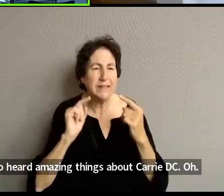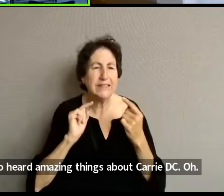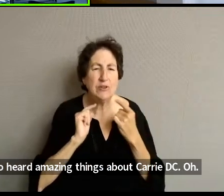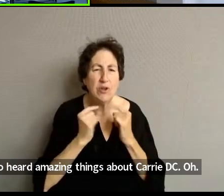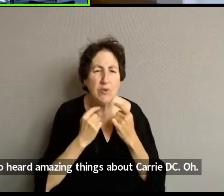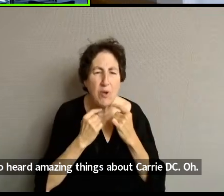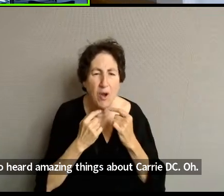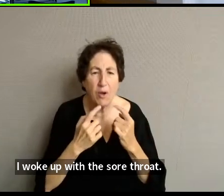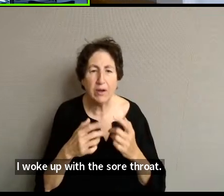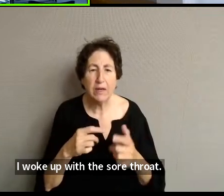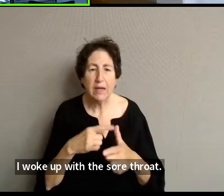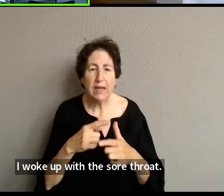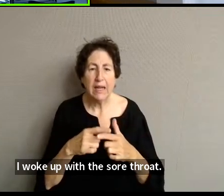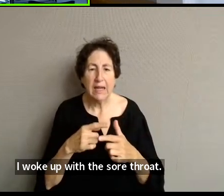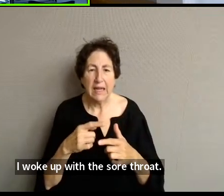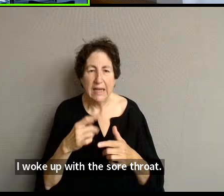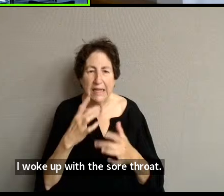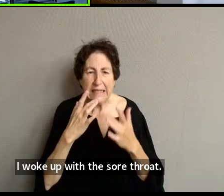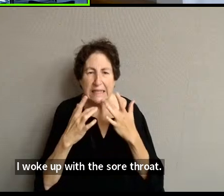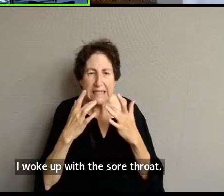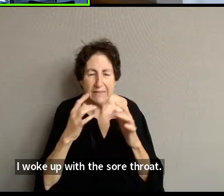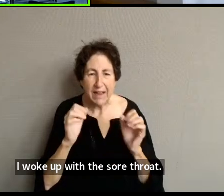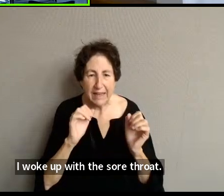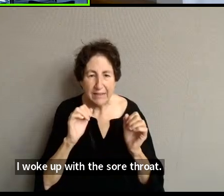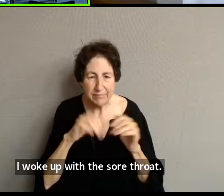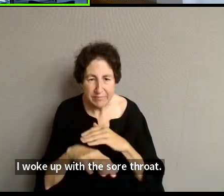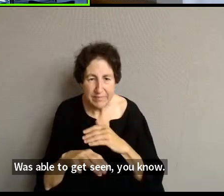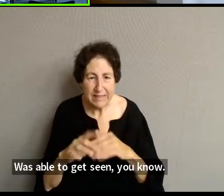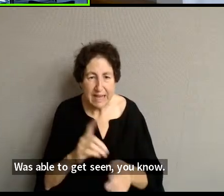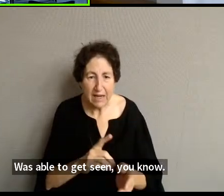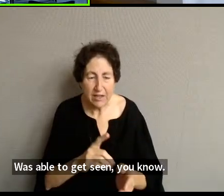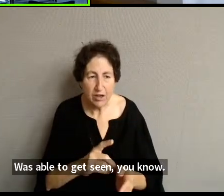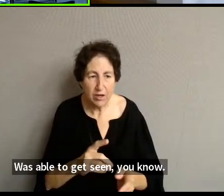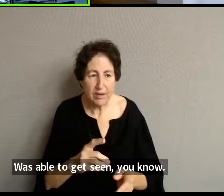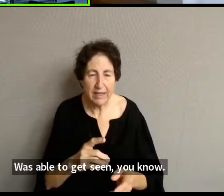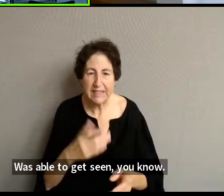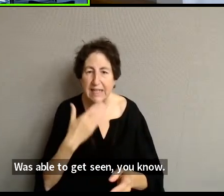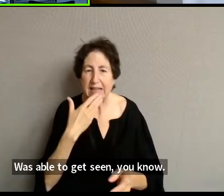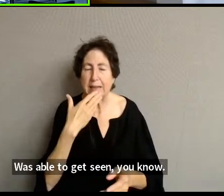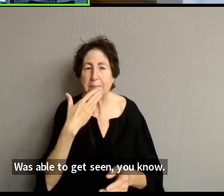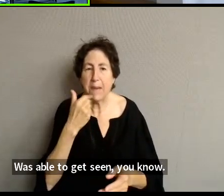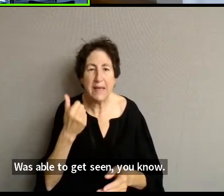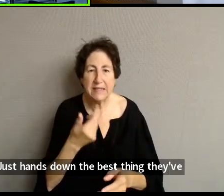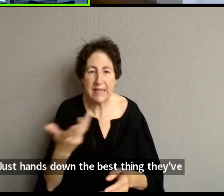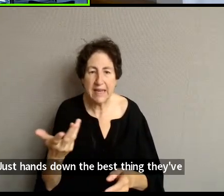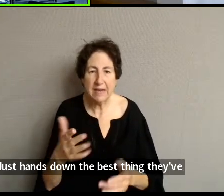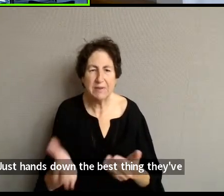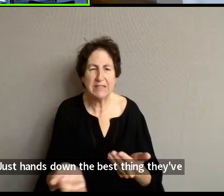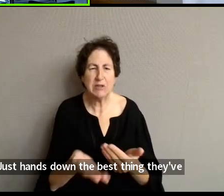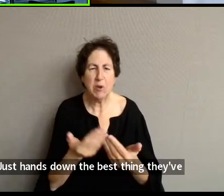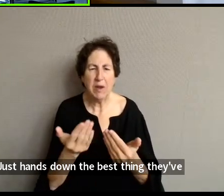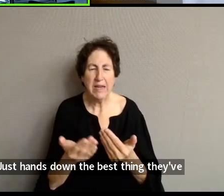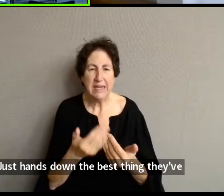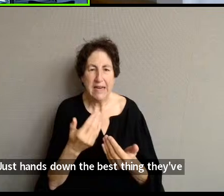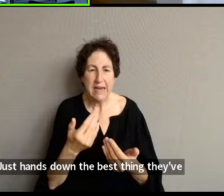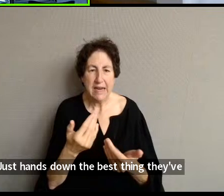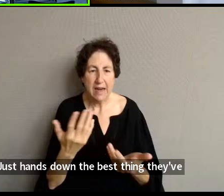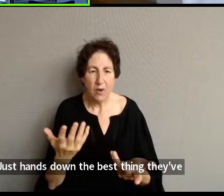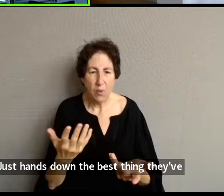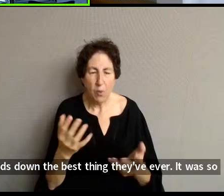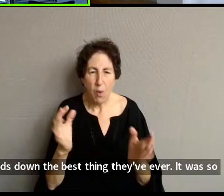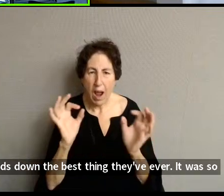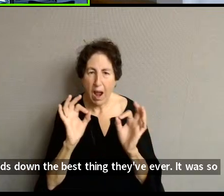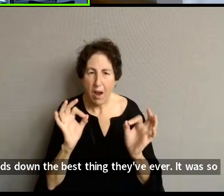able to get seen, you know, just hands down the best thing they've ever, it was so easy and convenient because there's